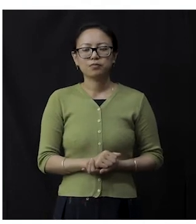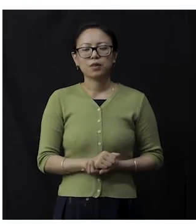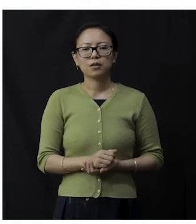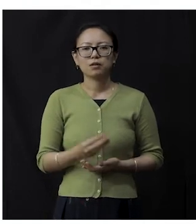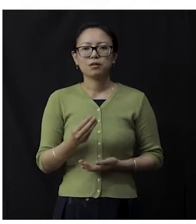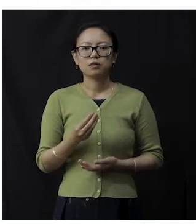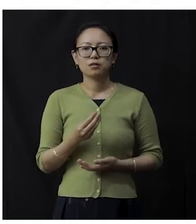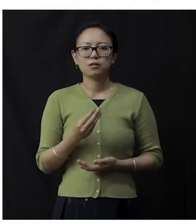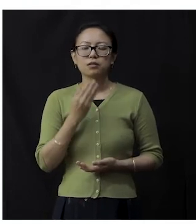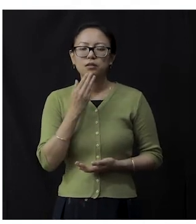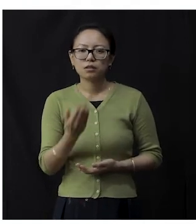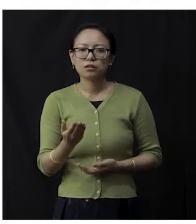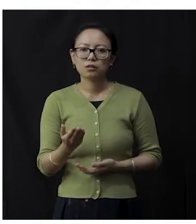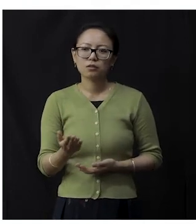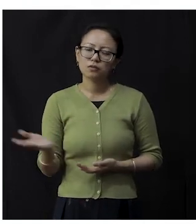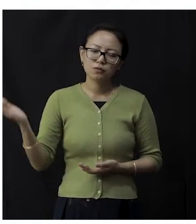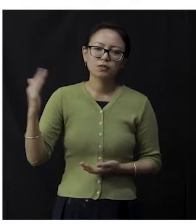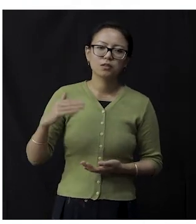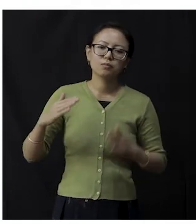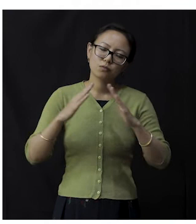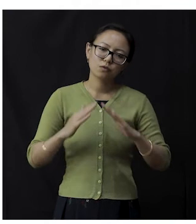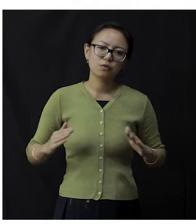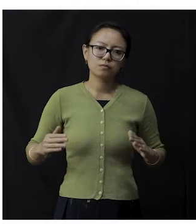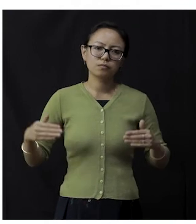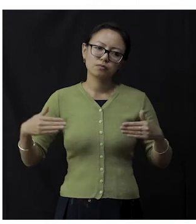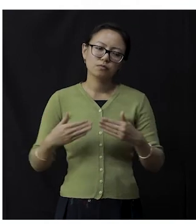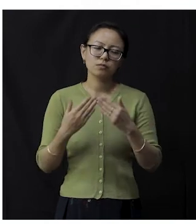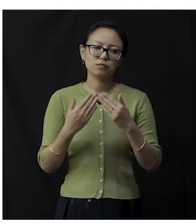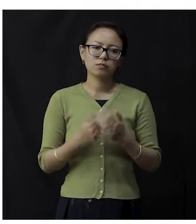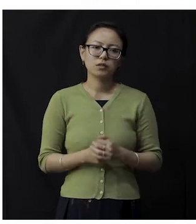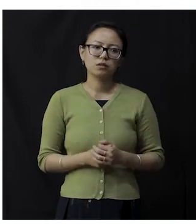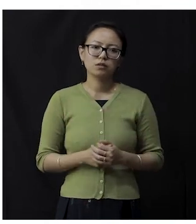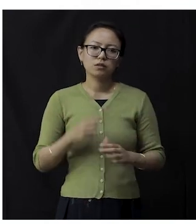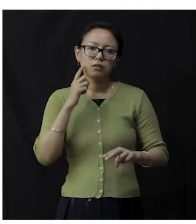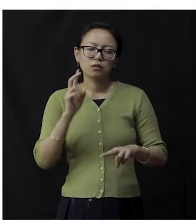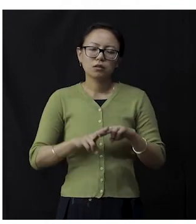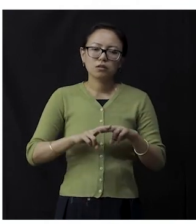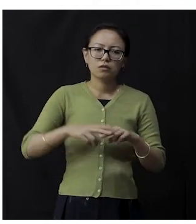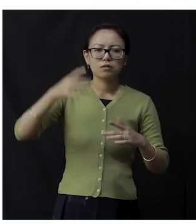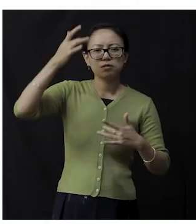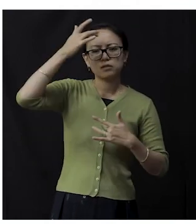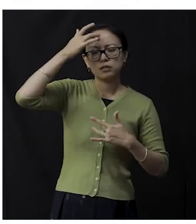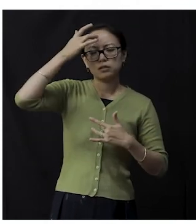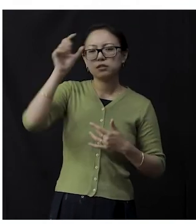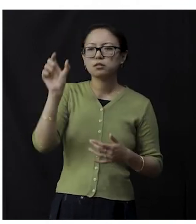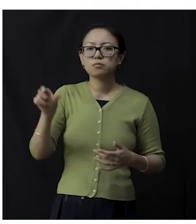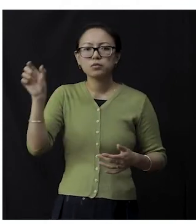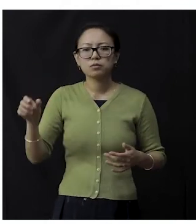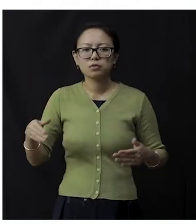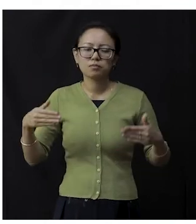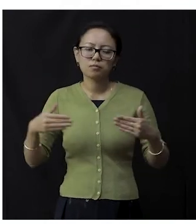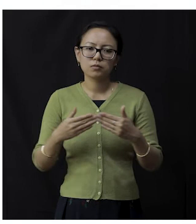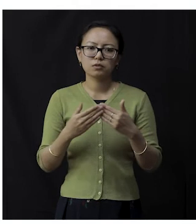and checked on me, especially if there is somebody who's sick, who's in the hospital. So what is he going to